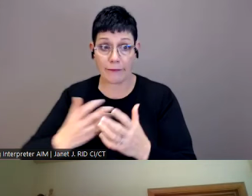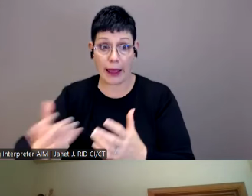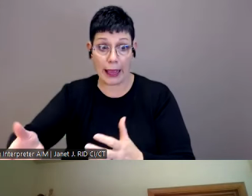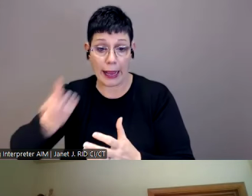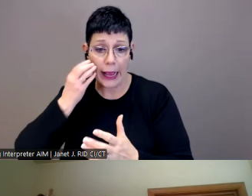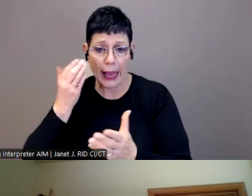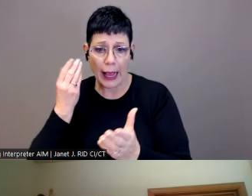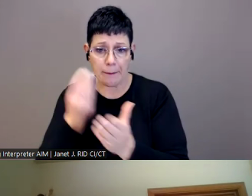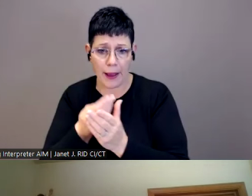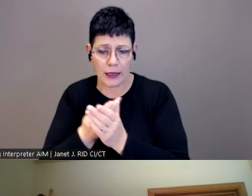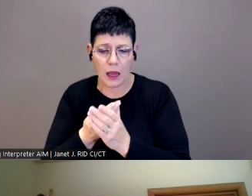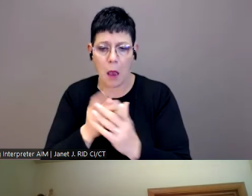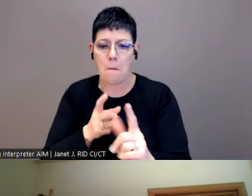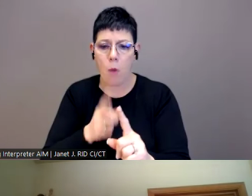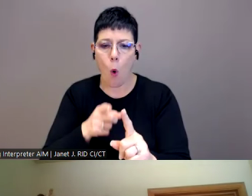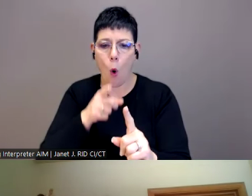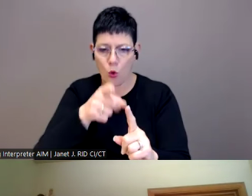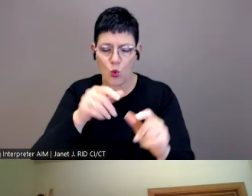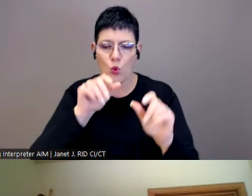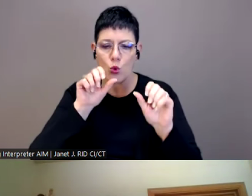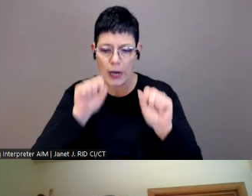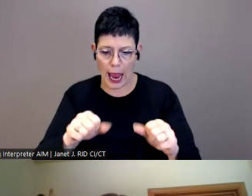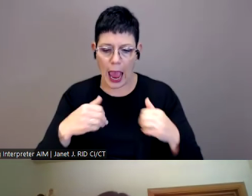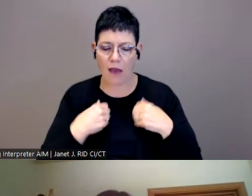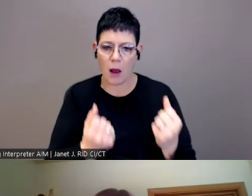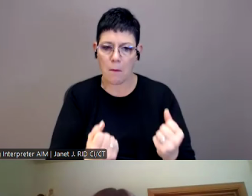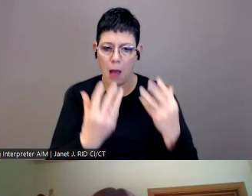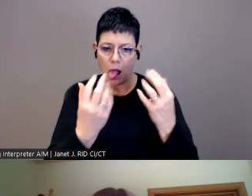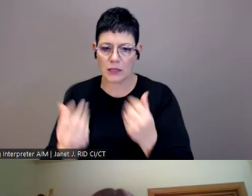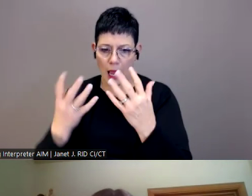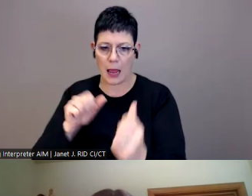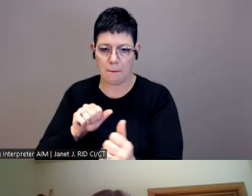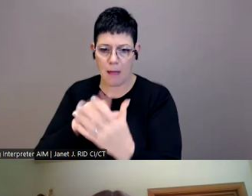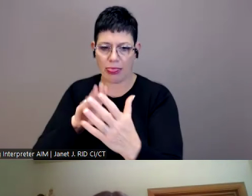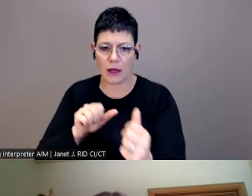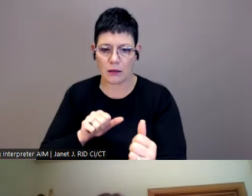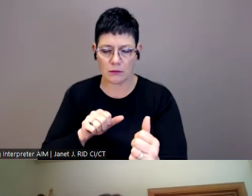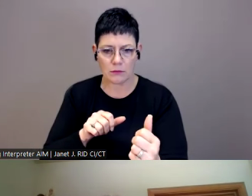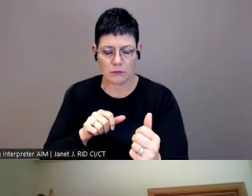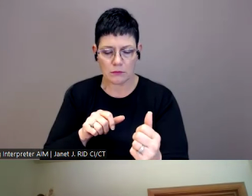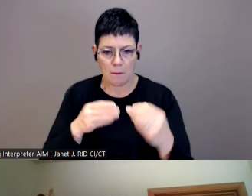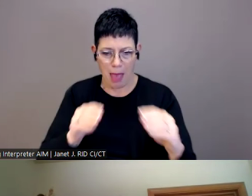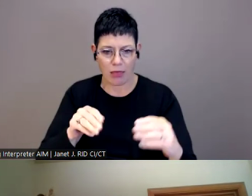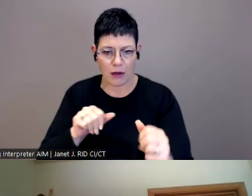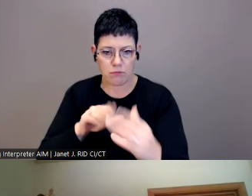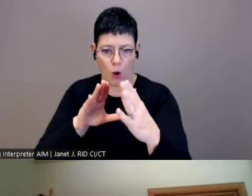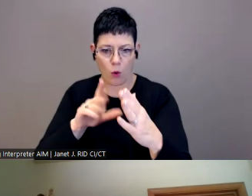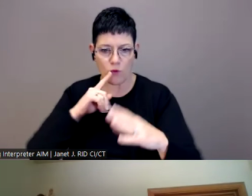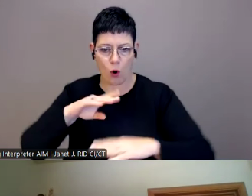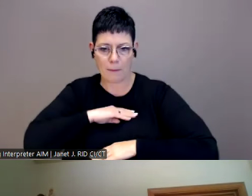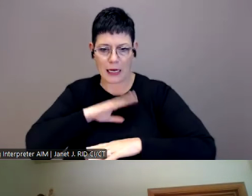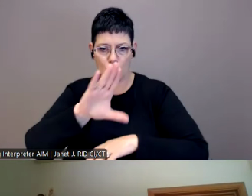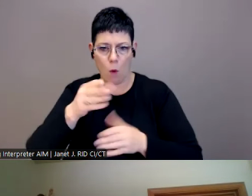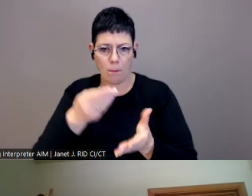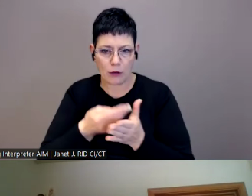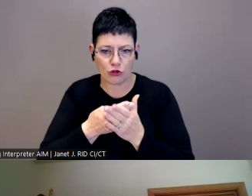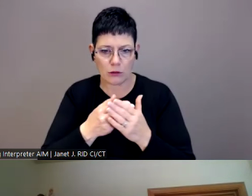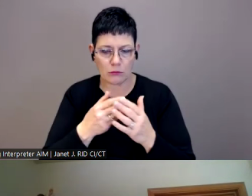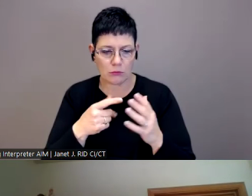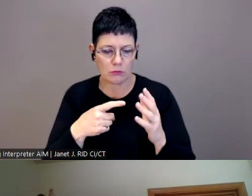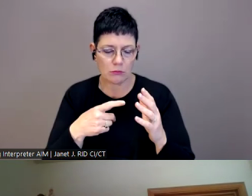a multi-method approach to reach your budget and time. Just be aware that